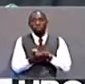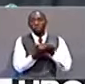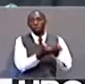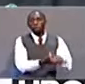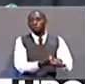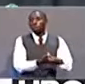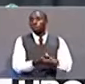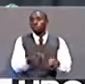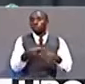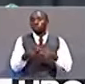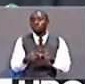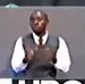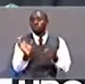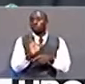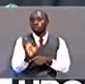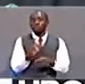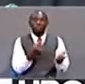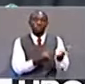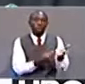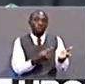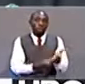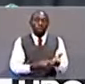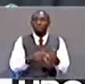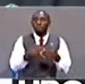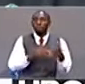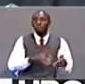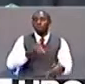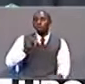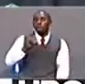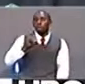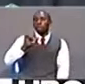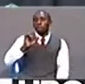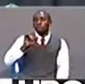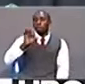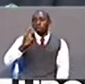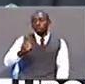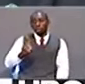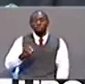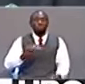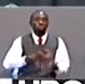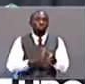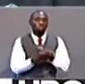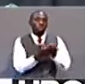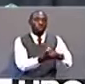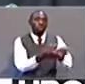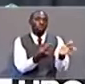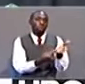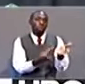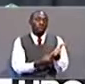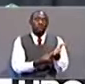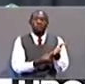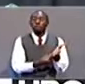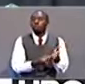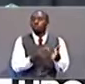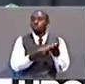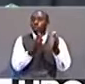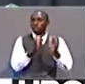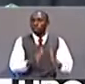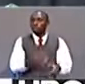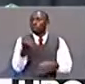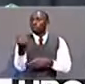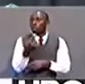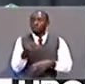Uganda before FID are to be awarded directly to Ugandan companies. This only accounts